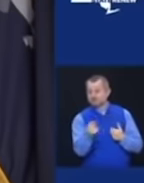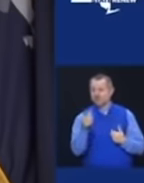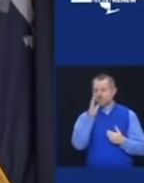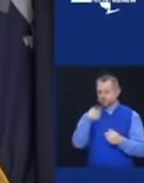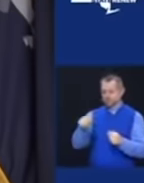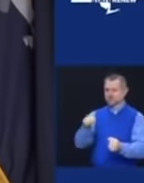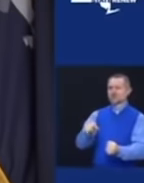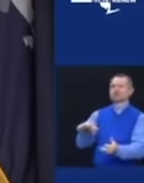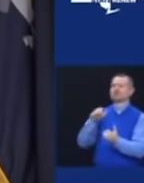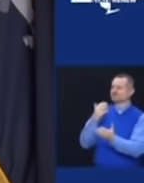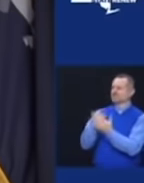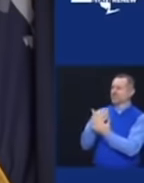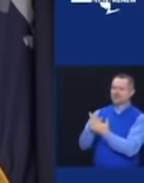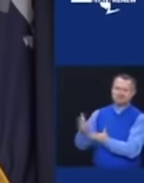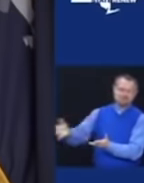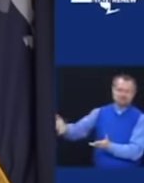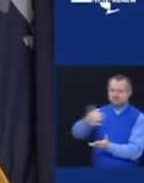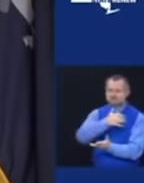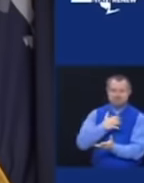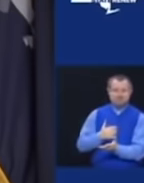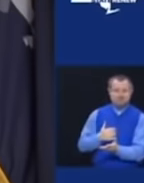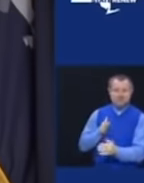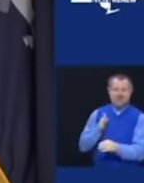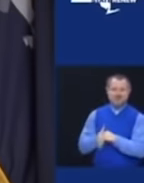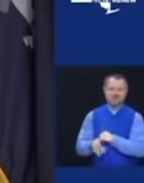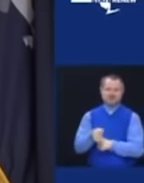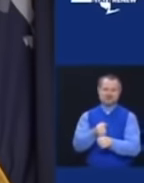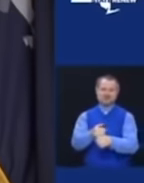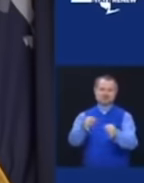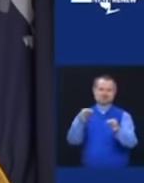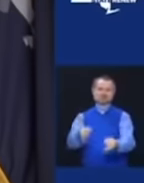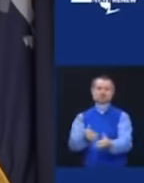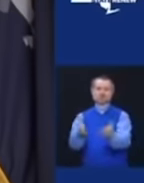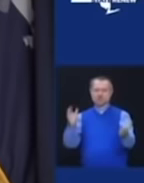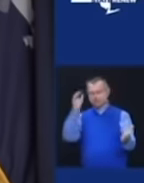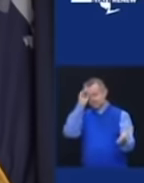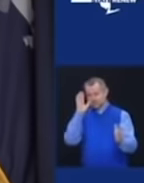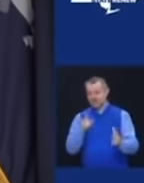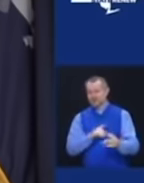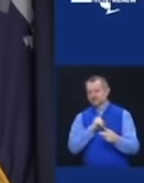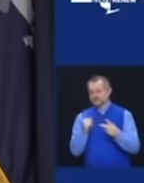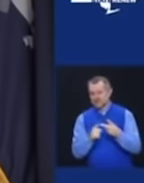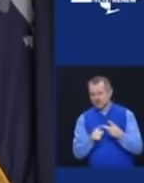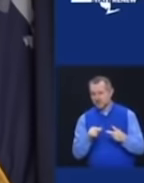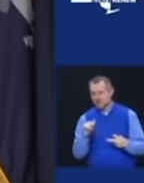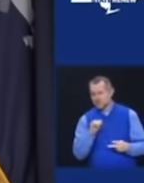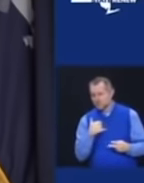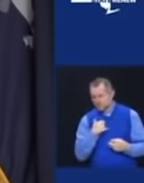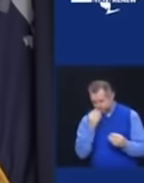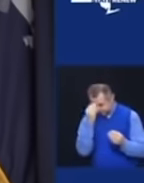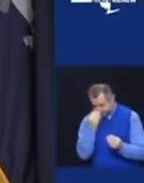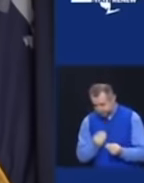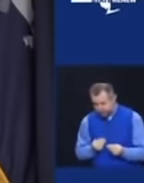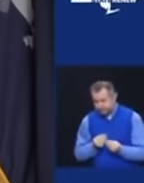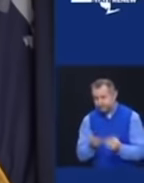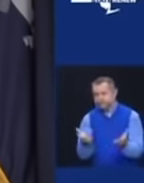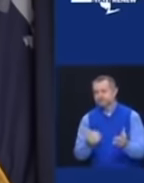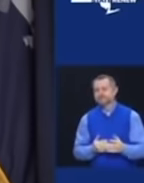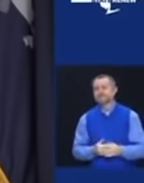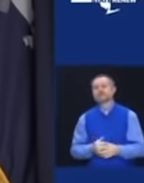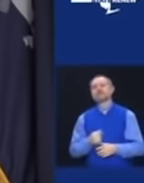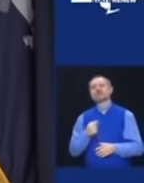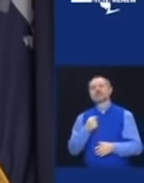decision when you know the facts. I also want you to know that I have